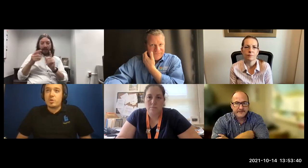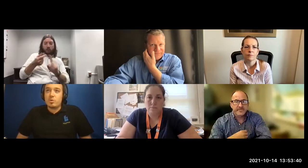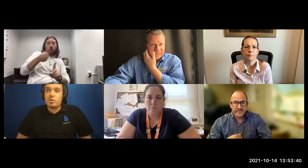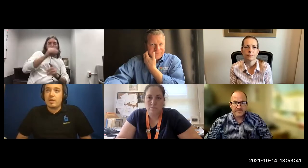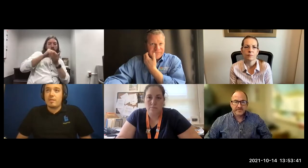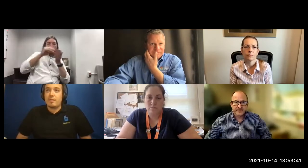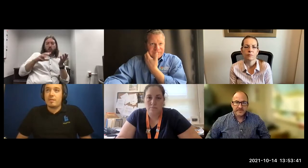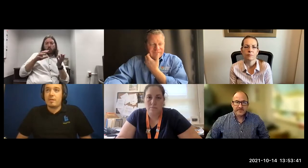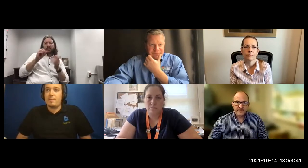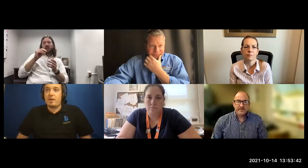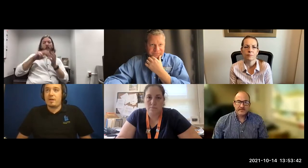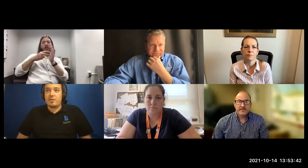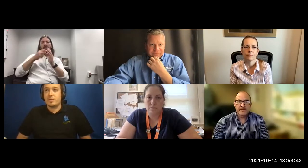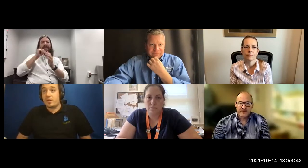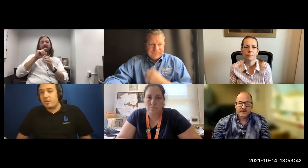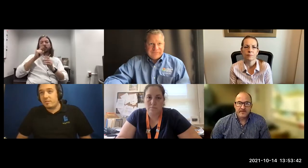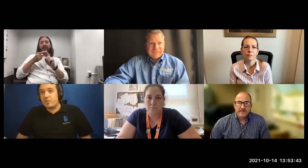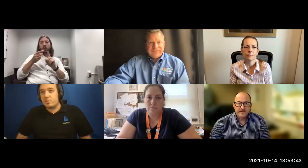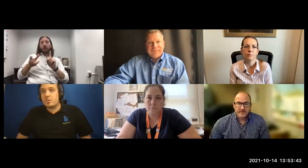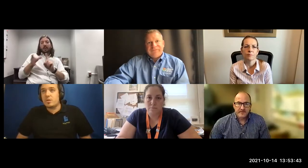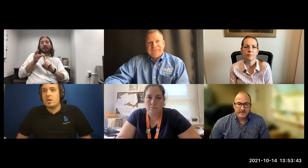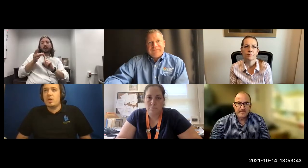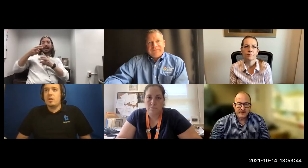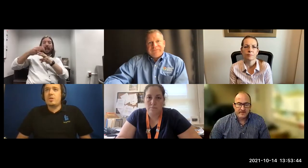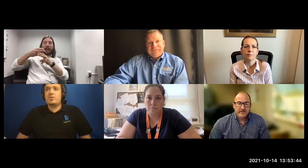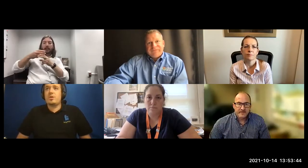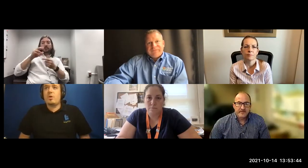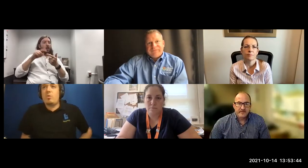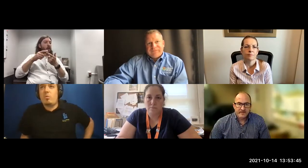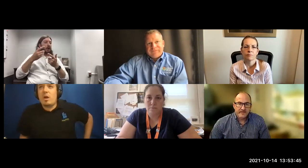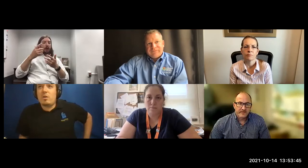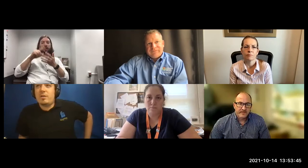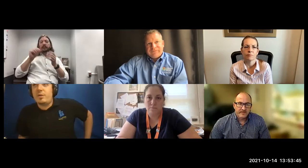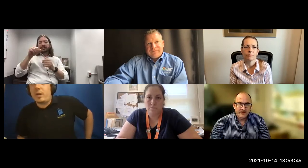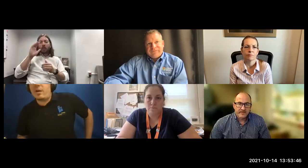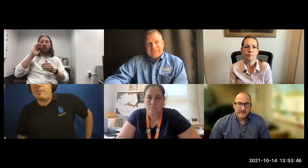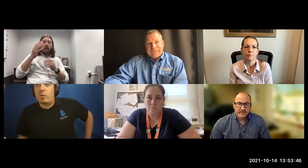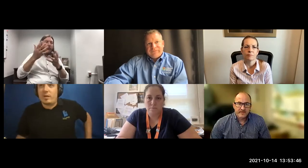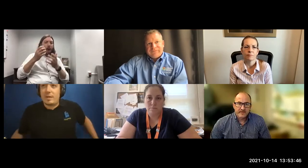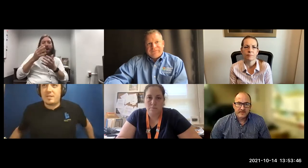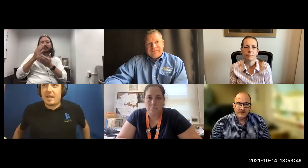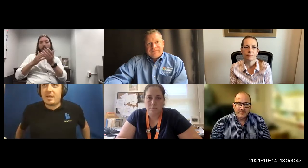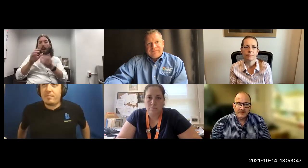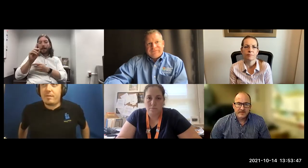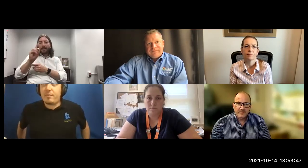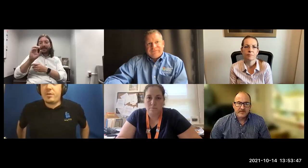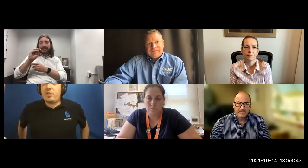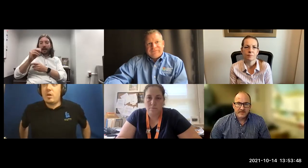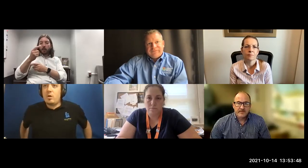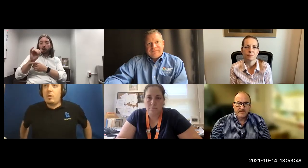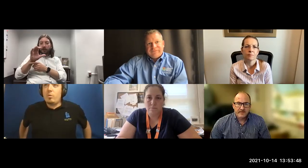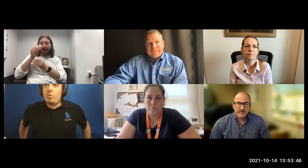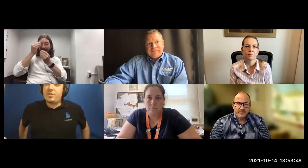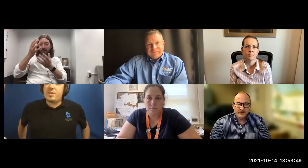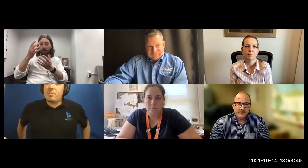the individual and comparing individuals to other individuals. So we're not looking to carry forward names and that type of